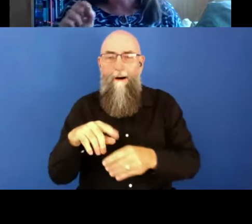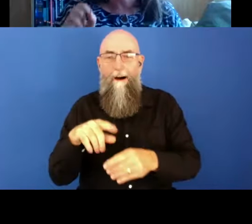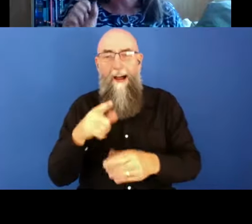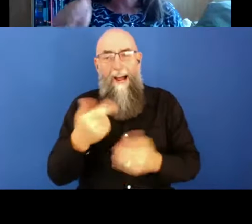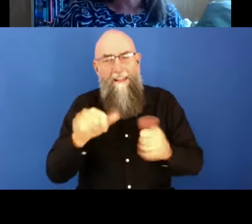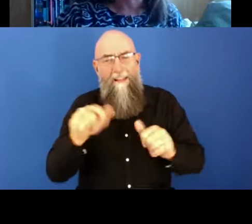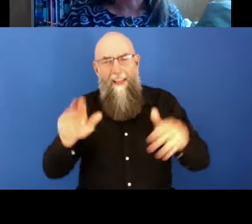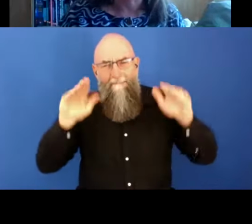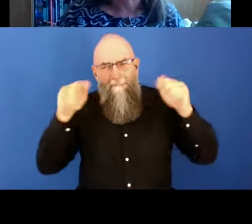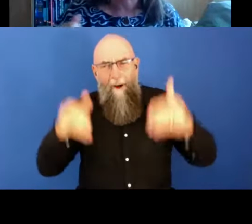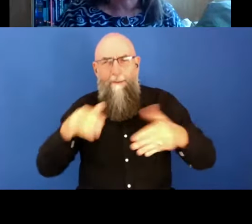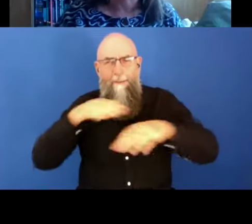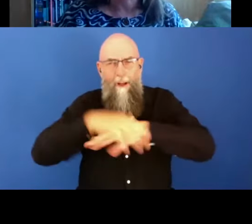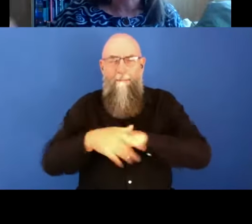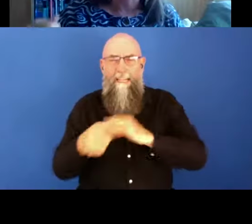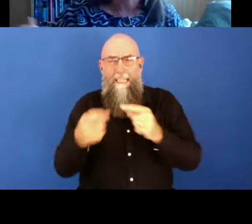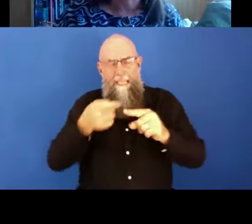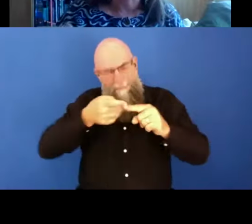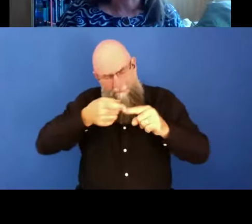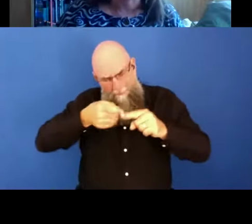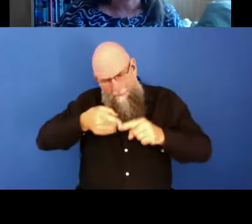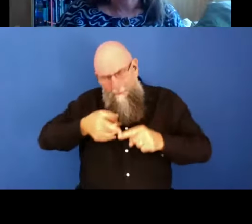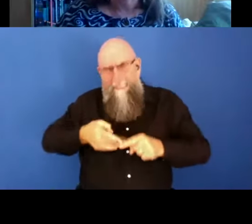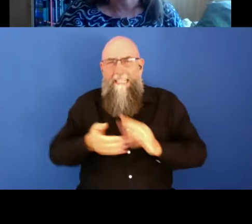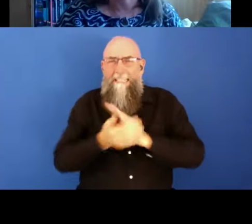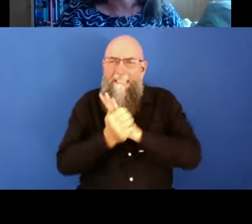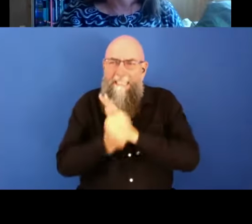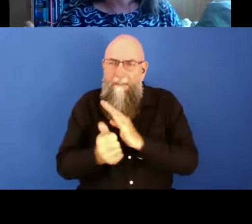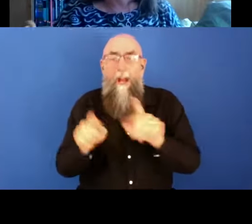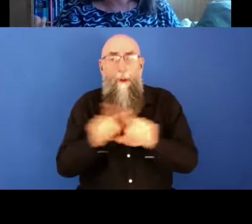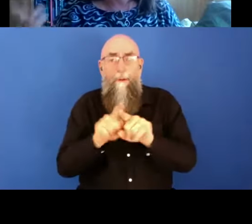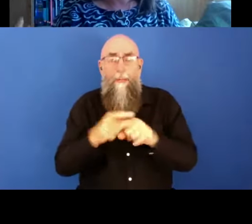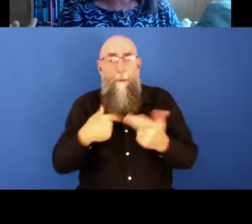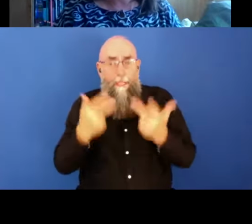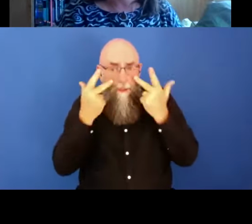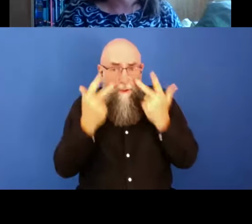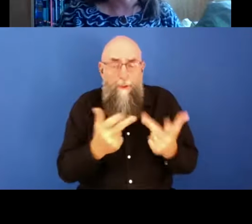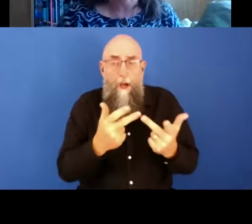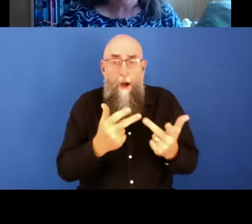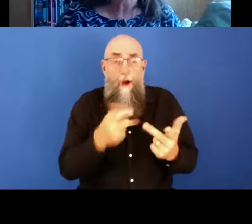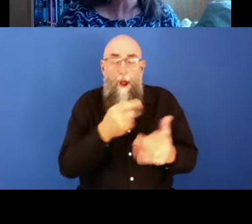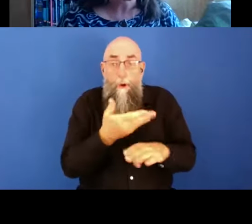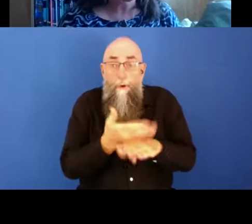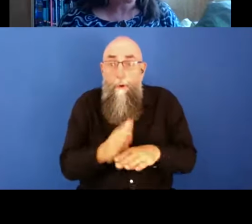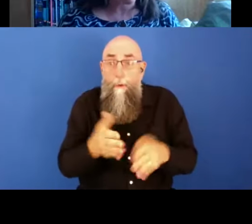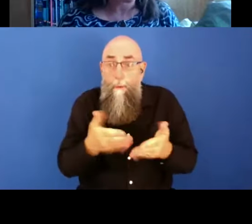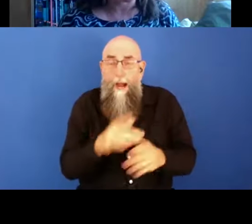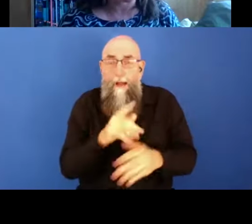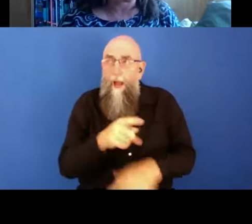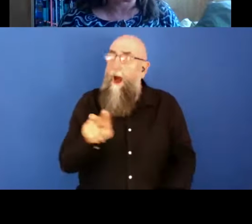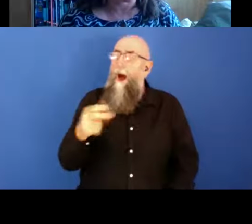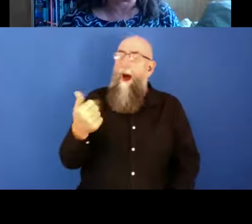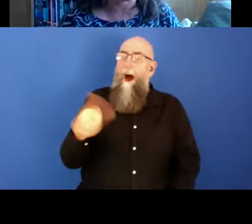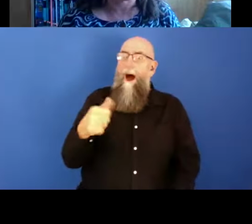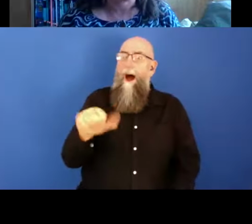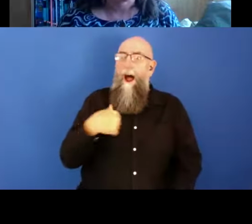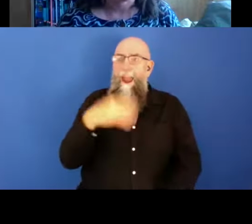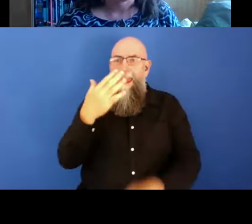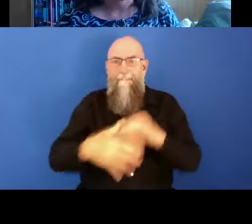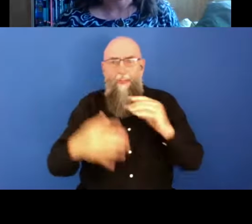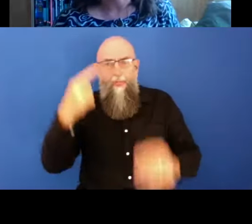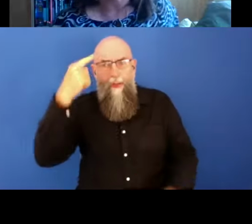particular skills that they wanted to learn as well as showing them some new things that they would never have thought of wanting to learn um what while kind